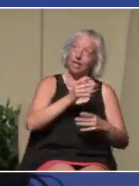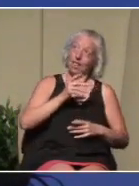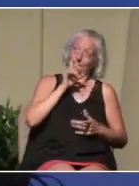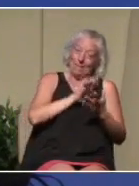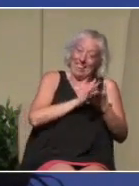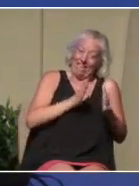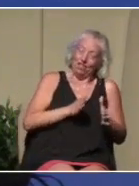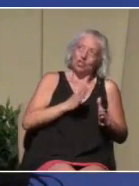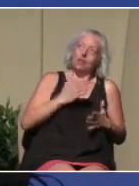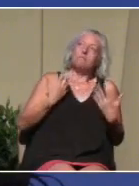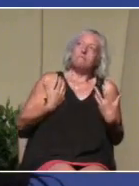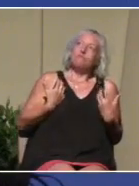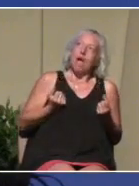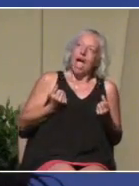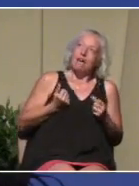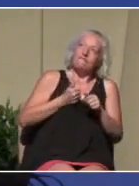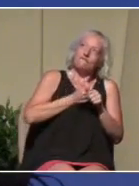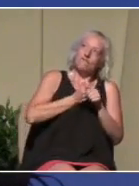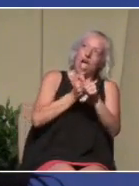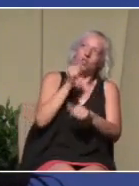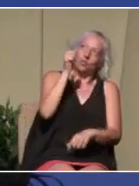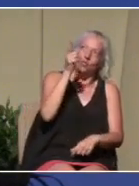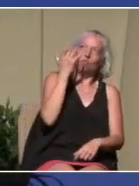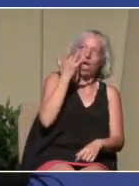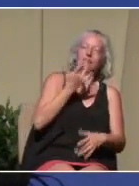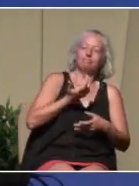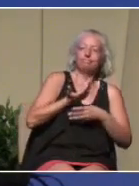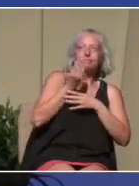you because they are confident in your truth.